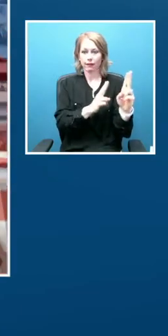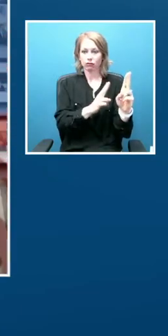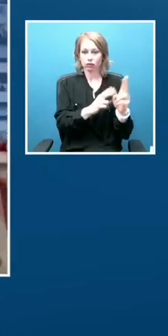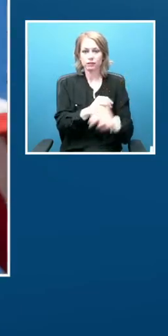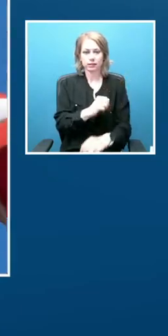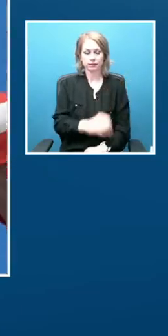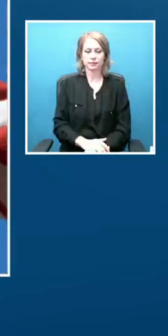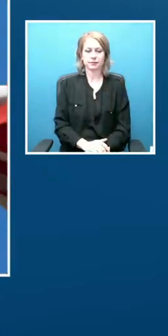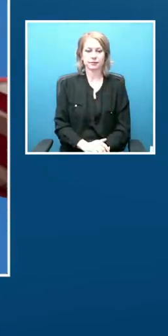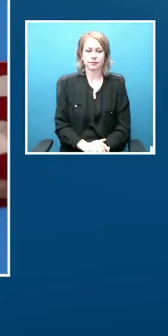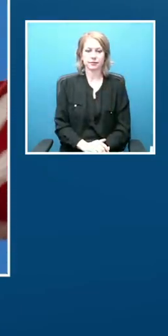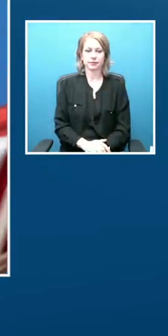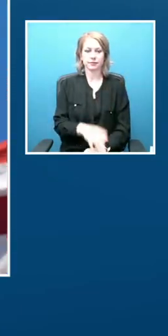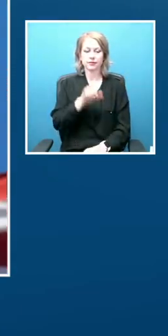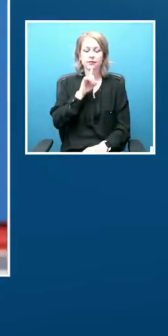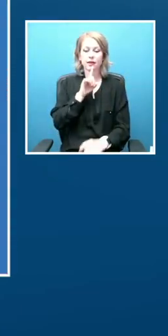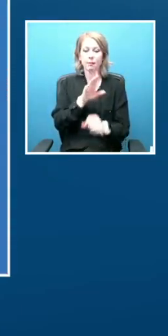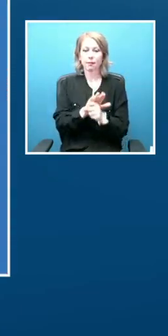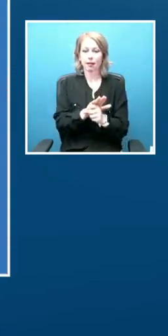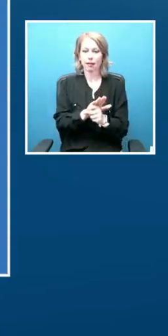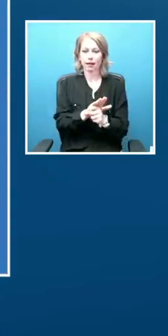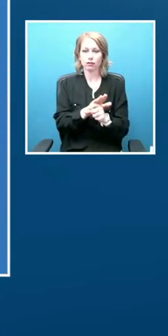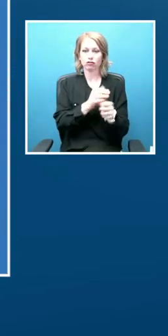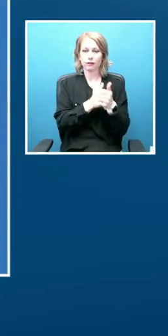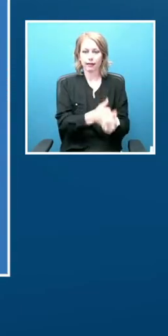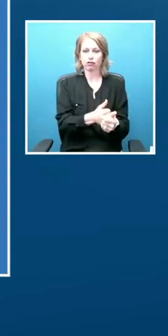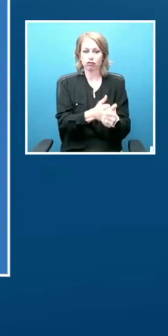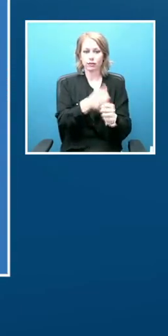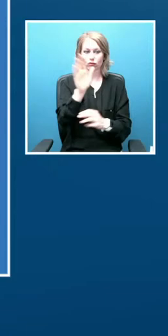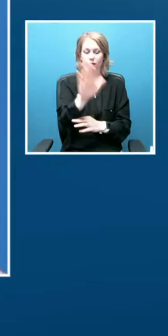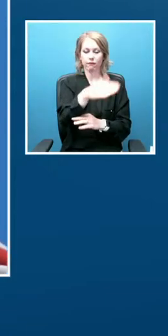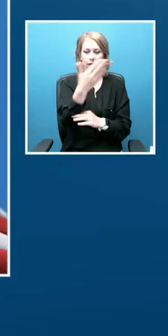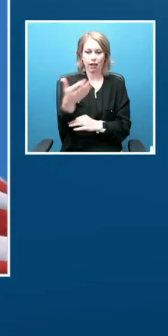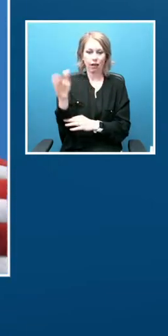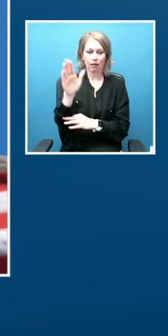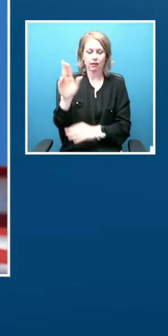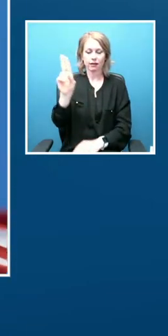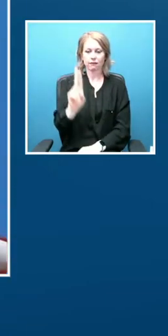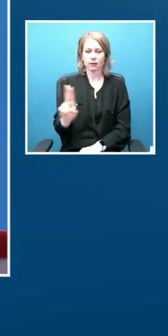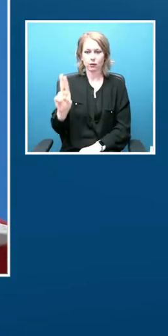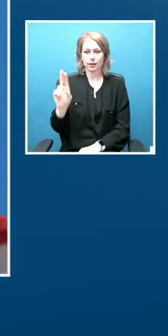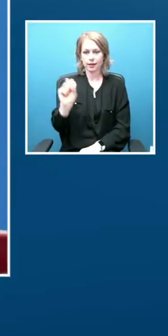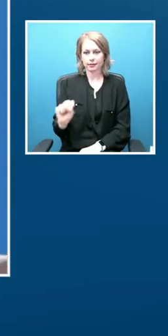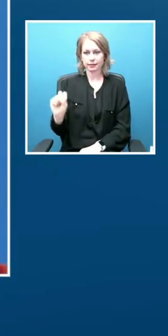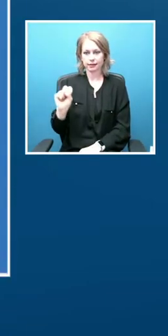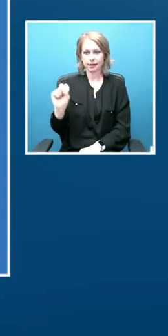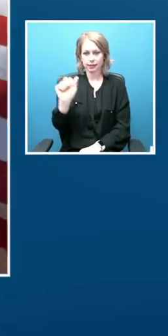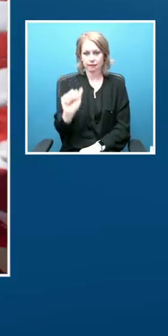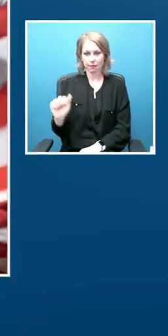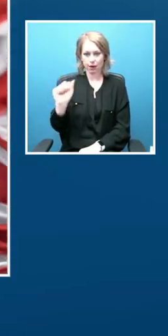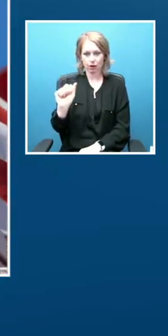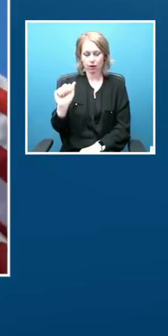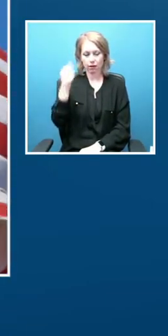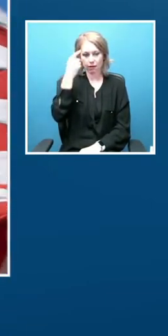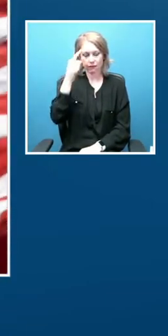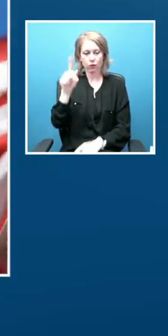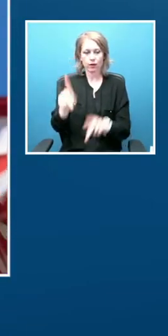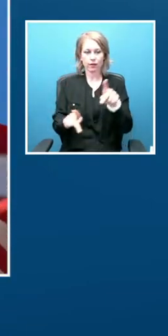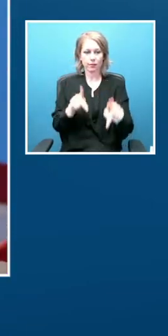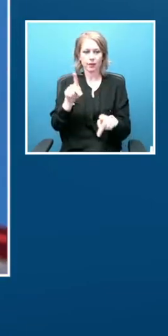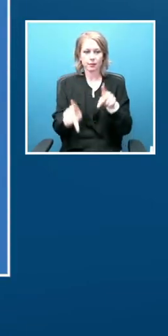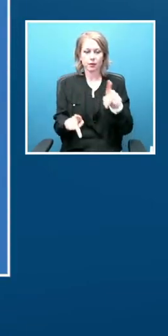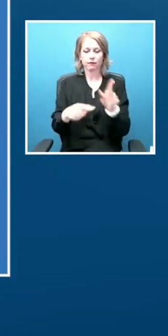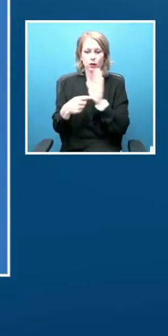I pledge allegiance to the flag of the United States of America and to the Republic for which it stands,